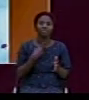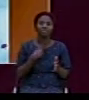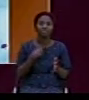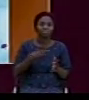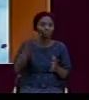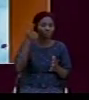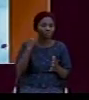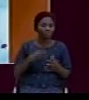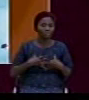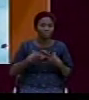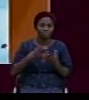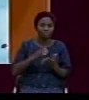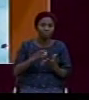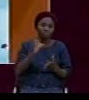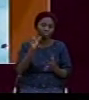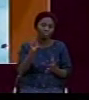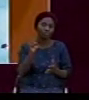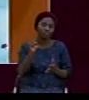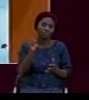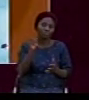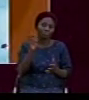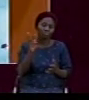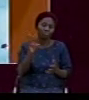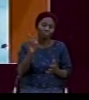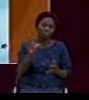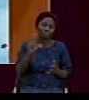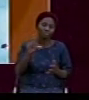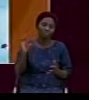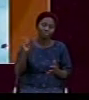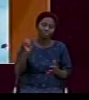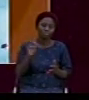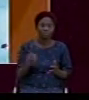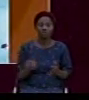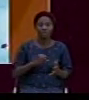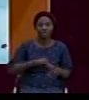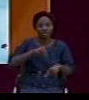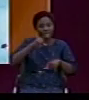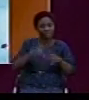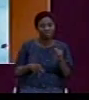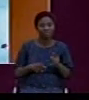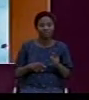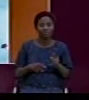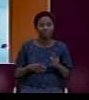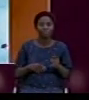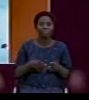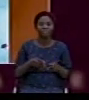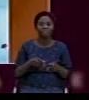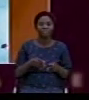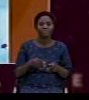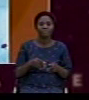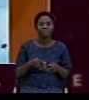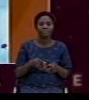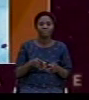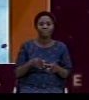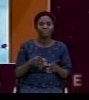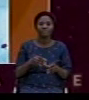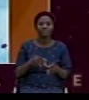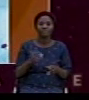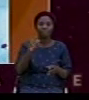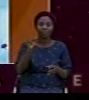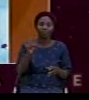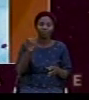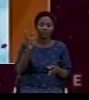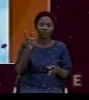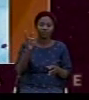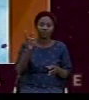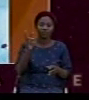was so dry that I could not drink, I could not swallow saliva again. I was contemplating what happened to me. Then I